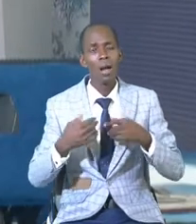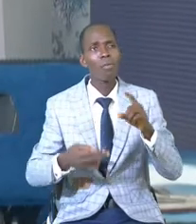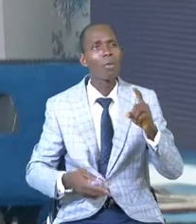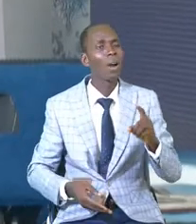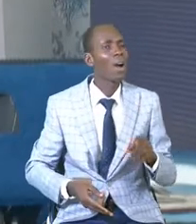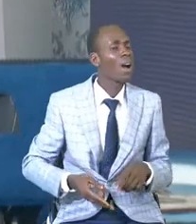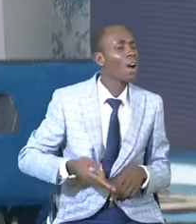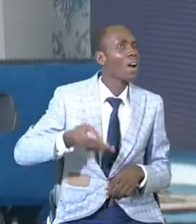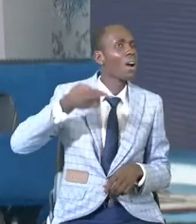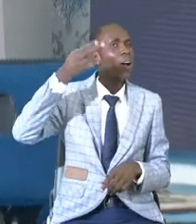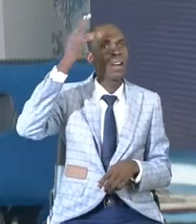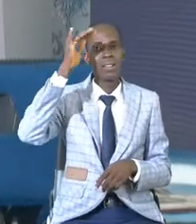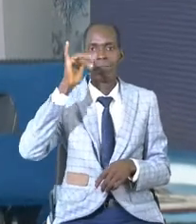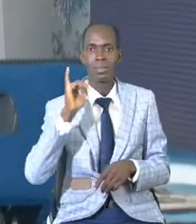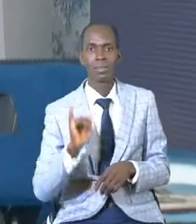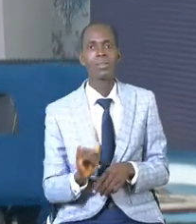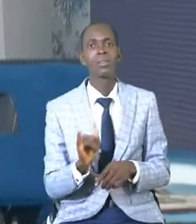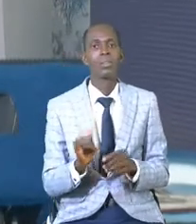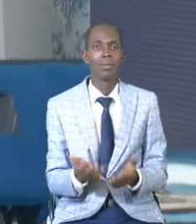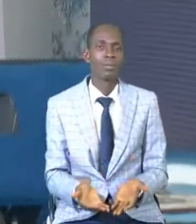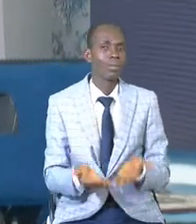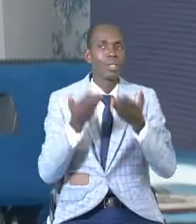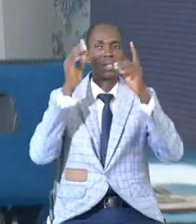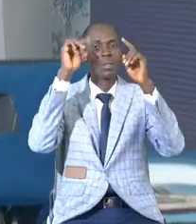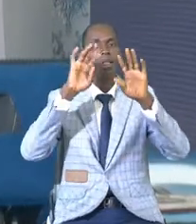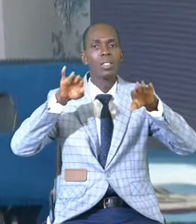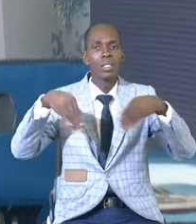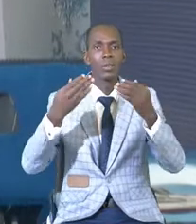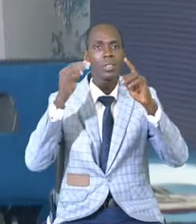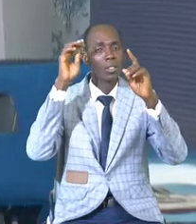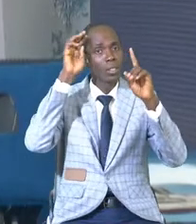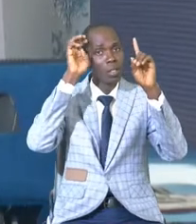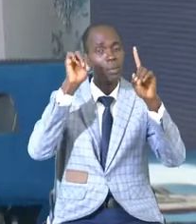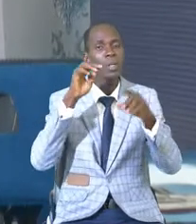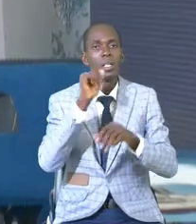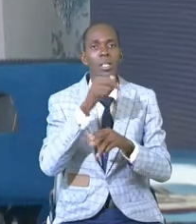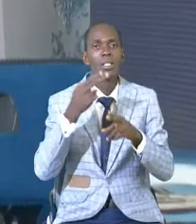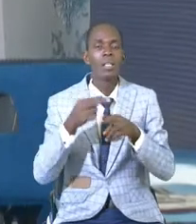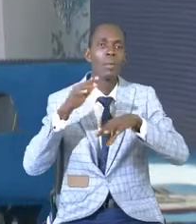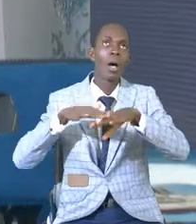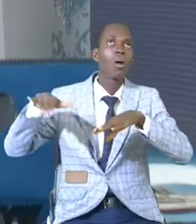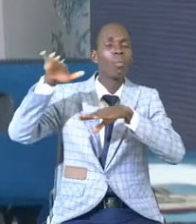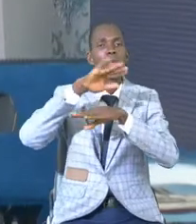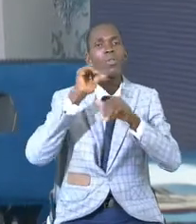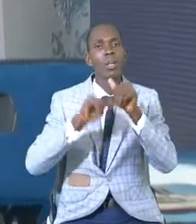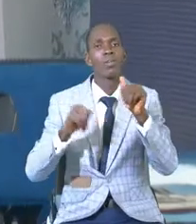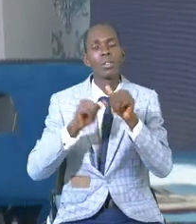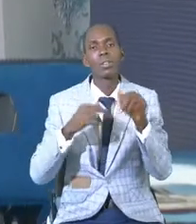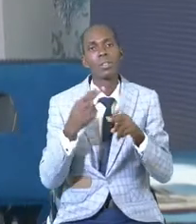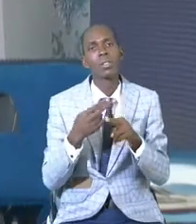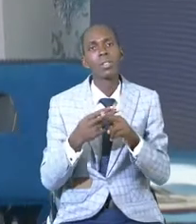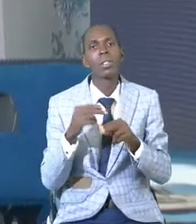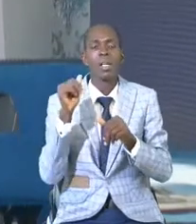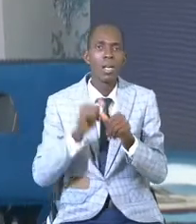him and given him a name above every name. Every name, in name of